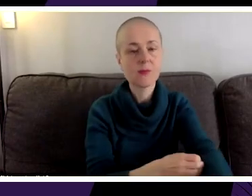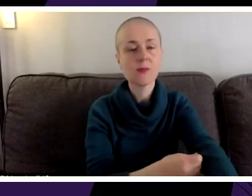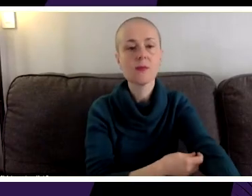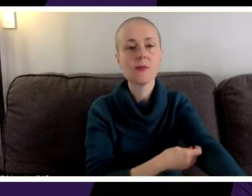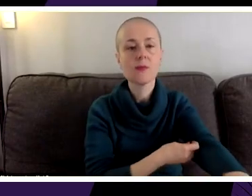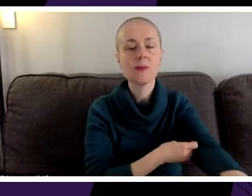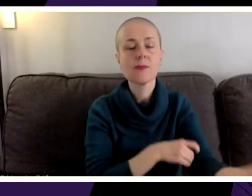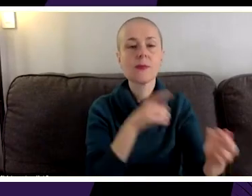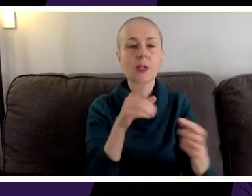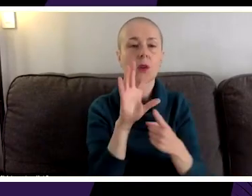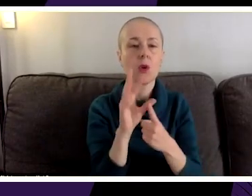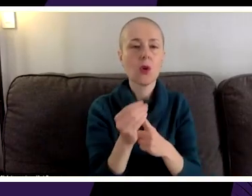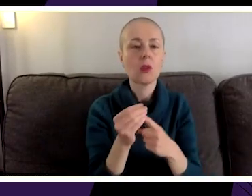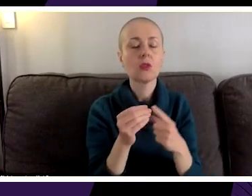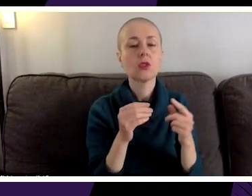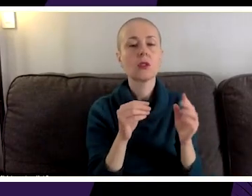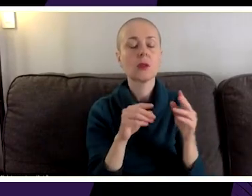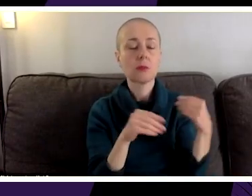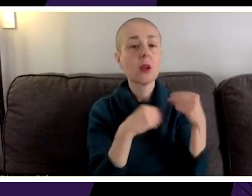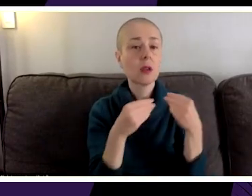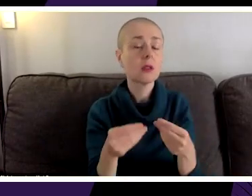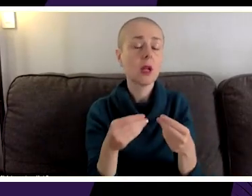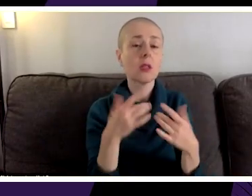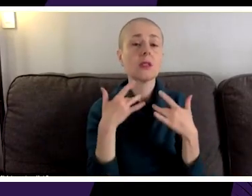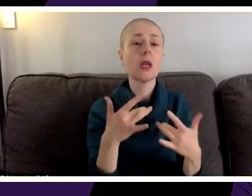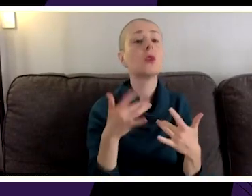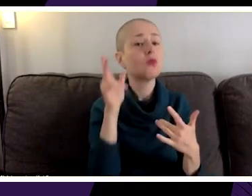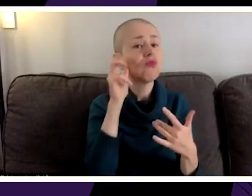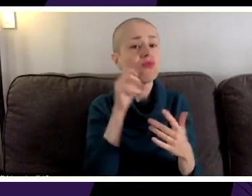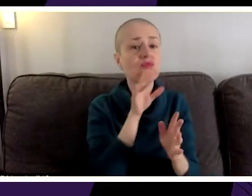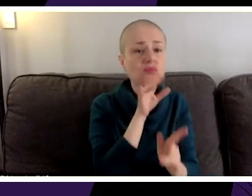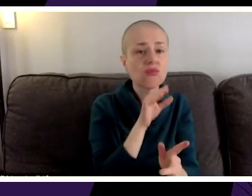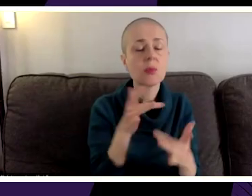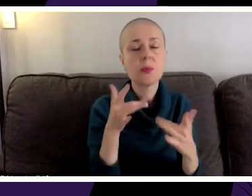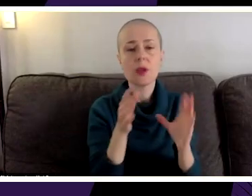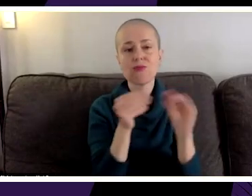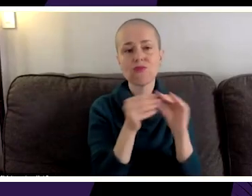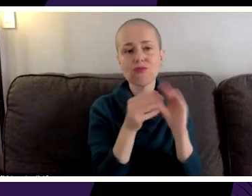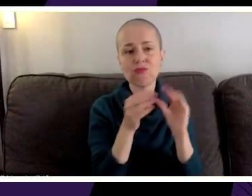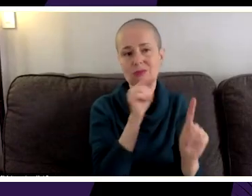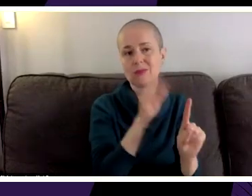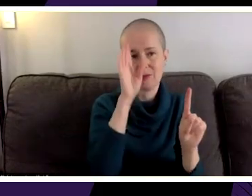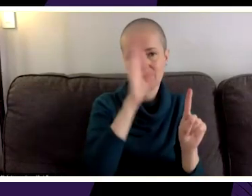primarily passed down orally, and intonation diversity is common and valued.